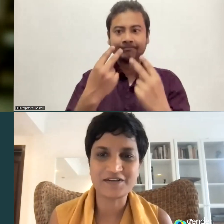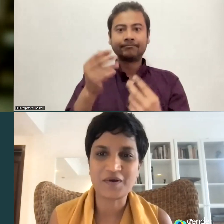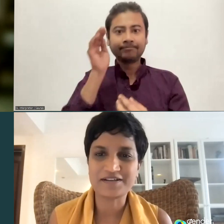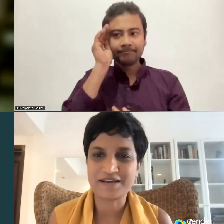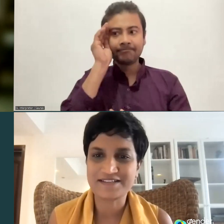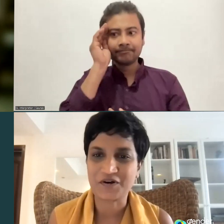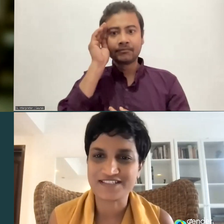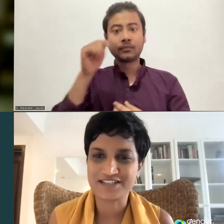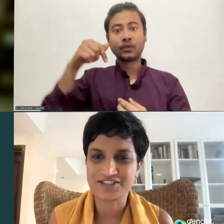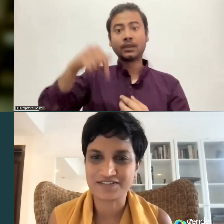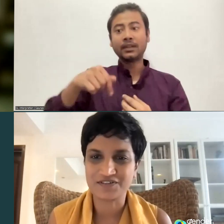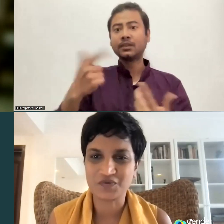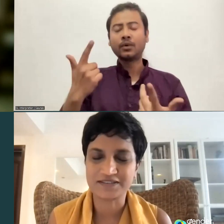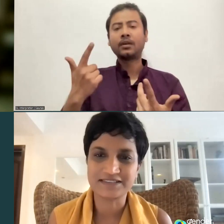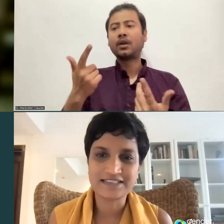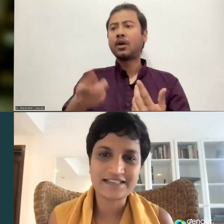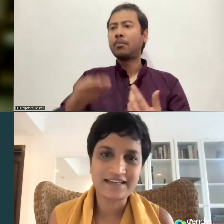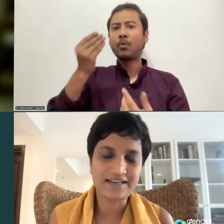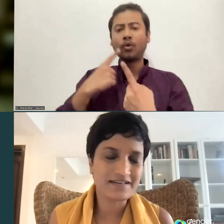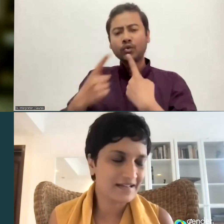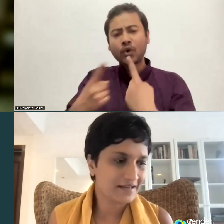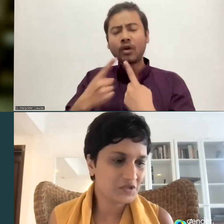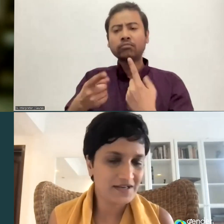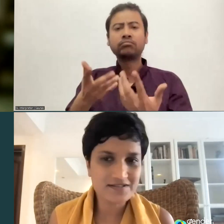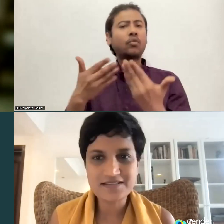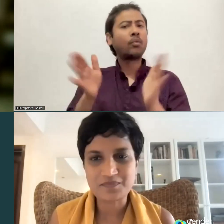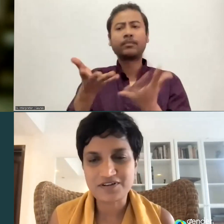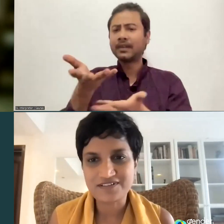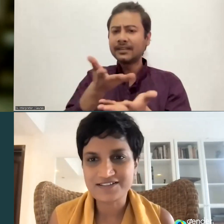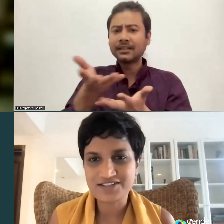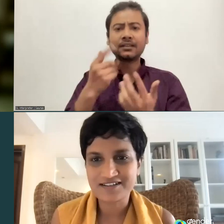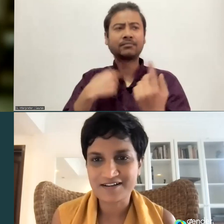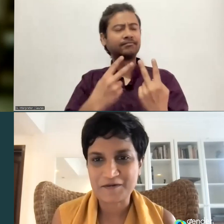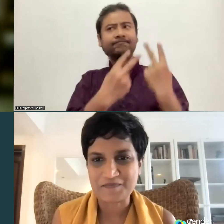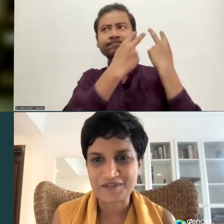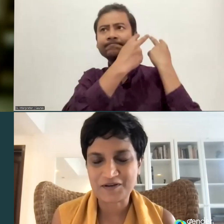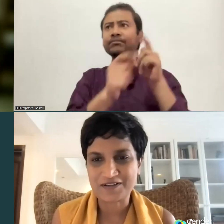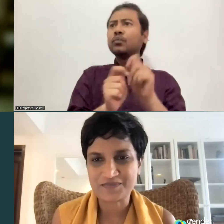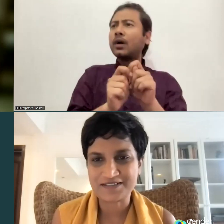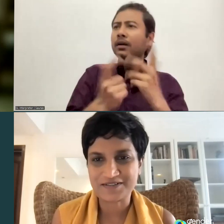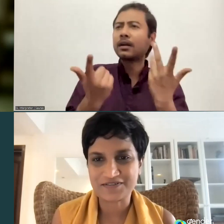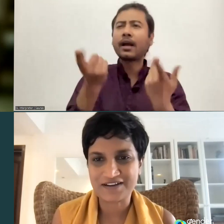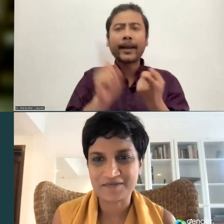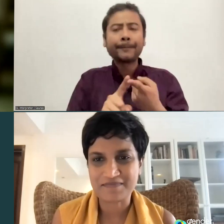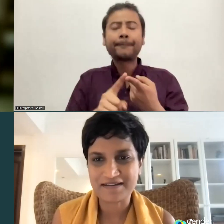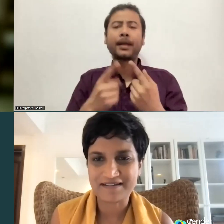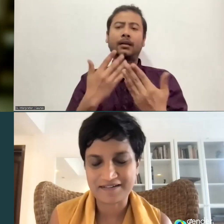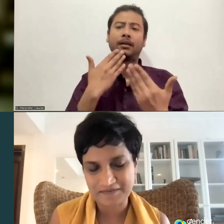almost an inquiry-based conversation, if you will, to address the privilege acknowledgement sort